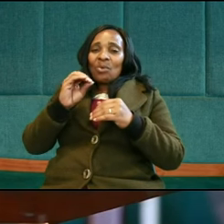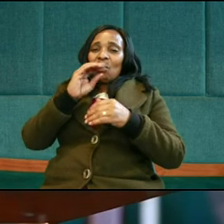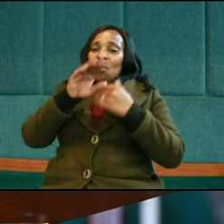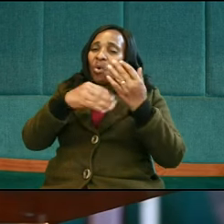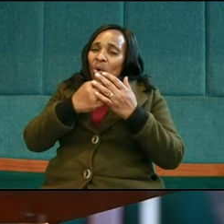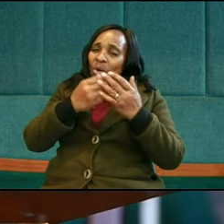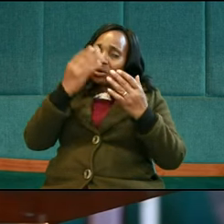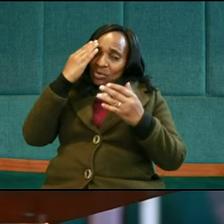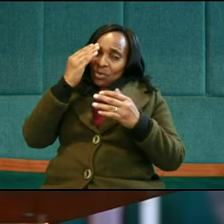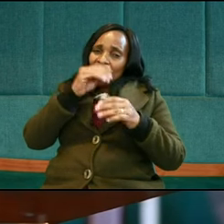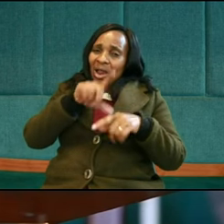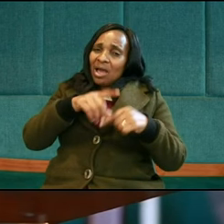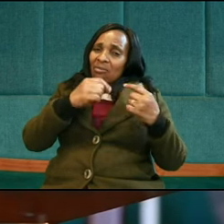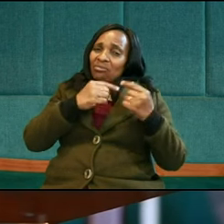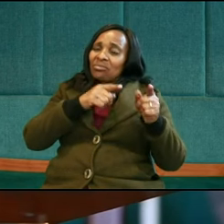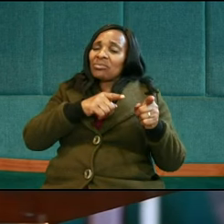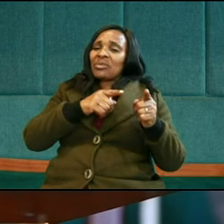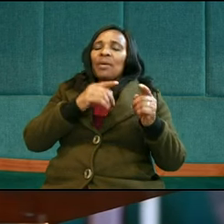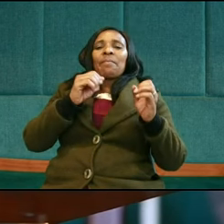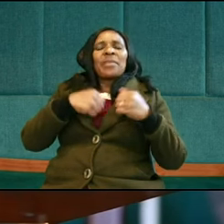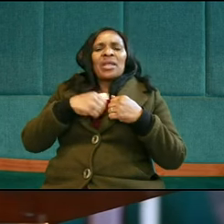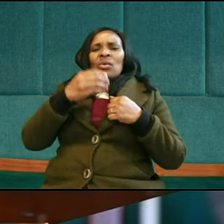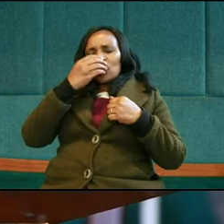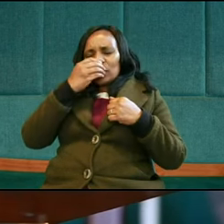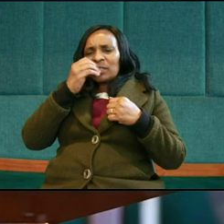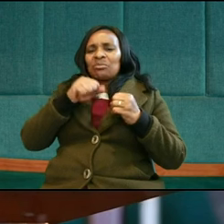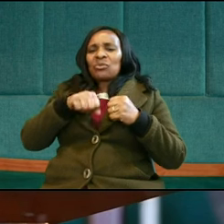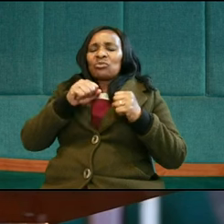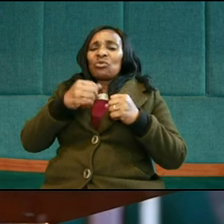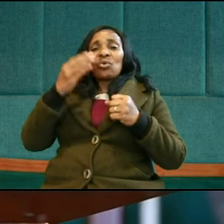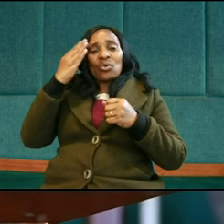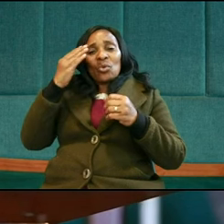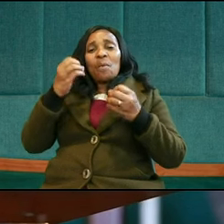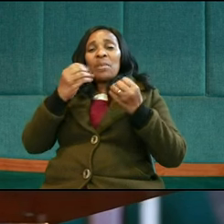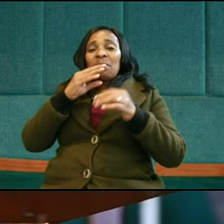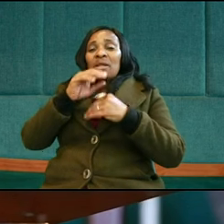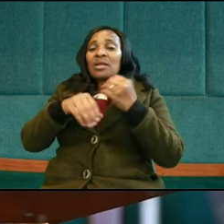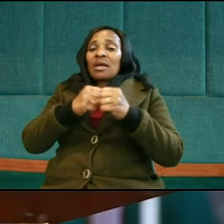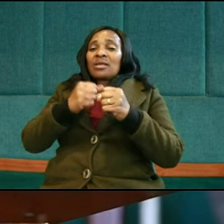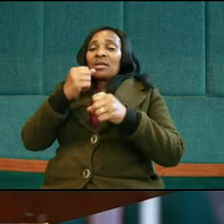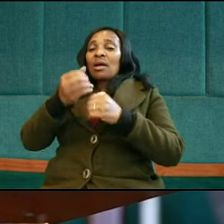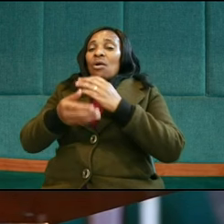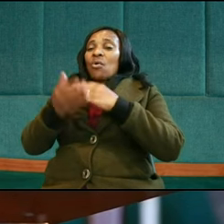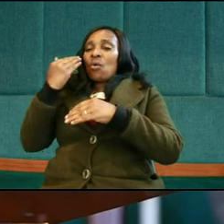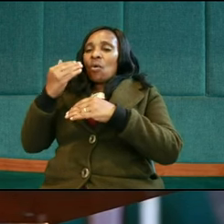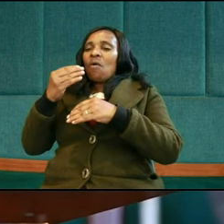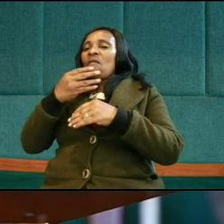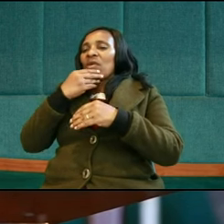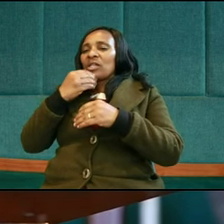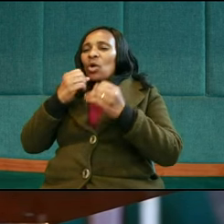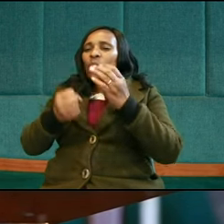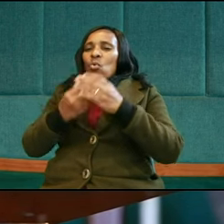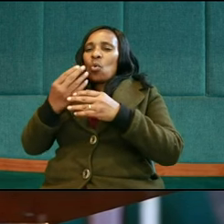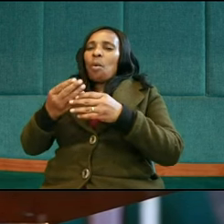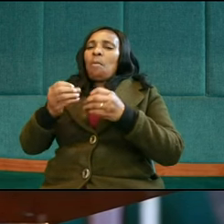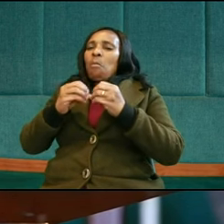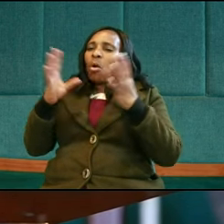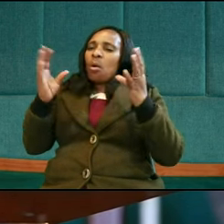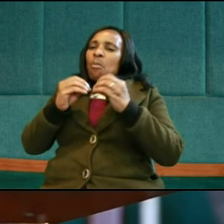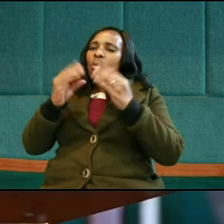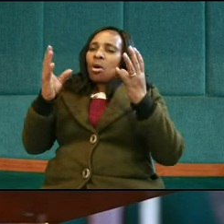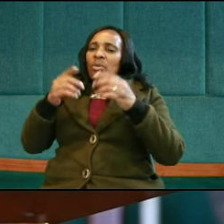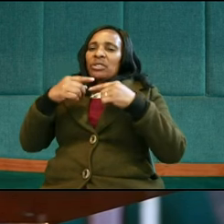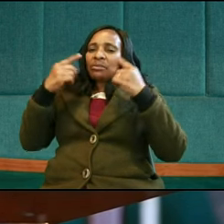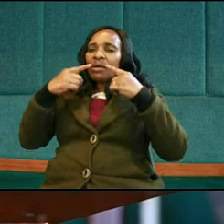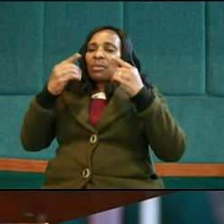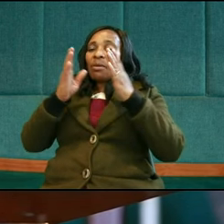asked the pastor. I wish that I'd known this many years ago. Father began to grow happier and happier. He smiled more and more. He and Amira read the